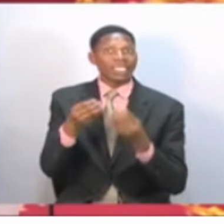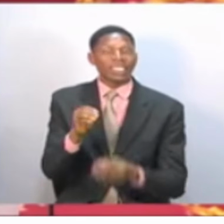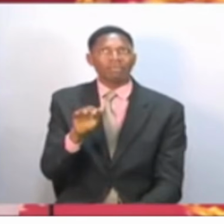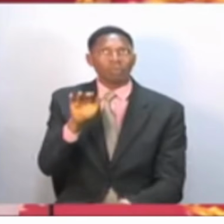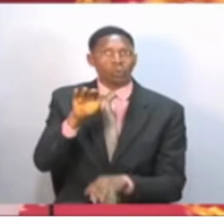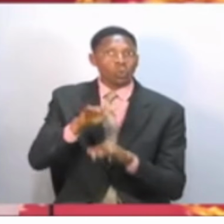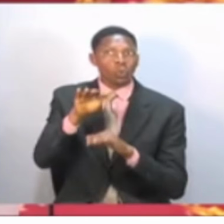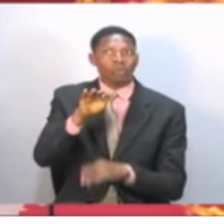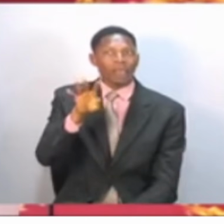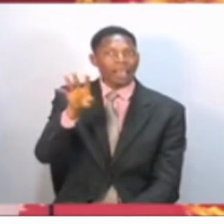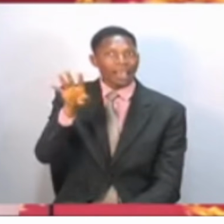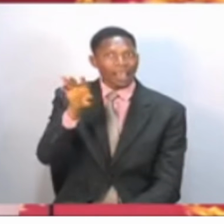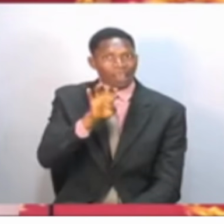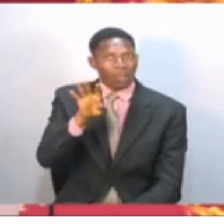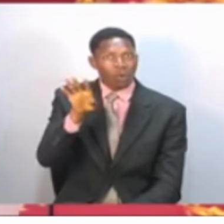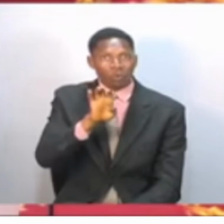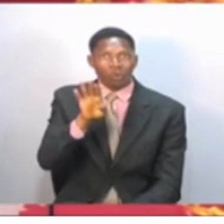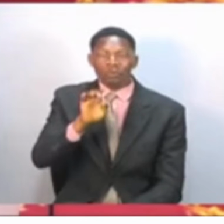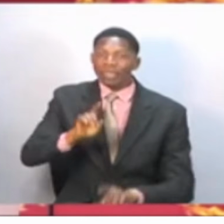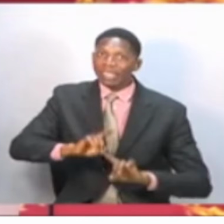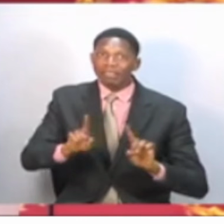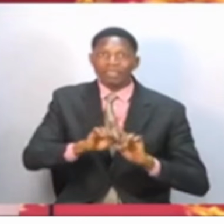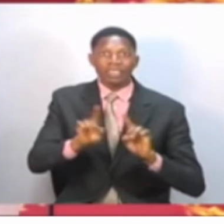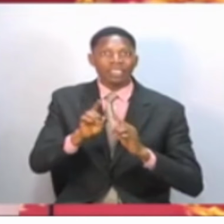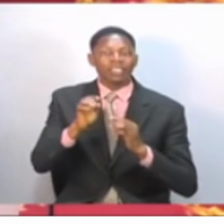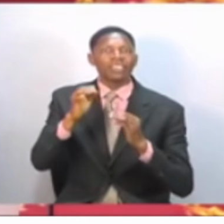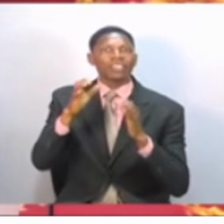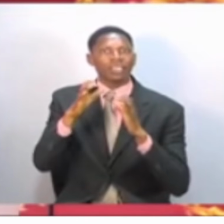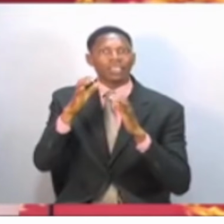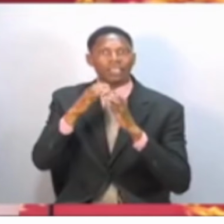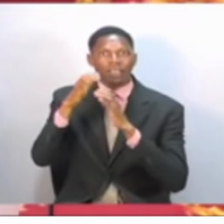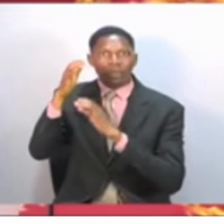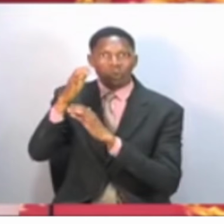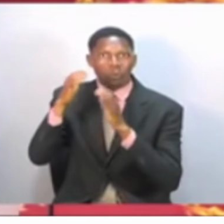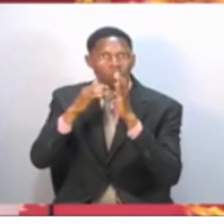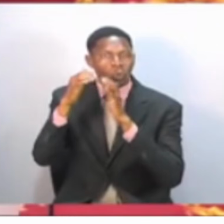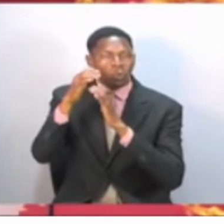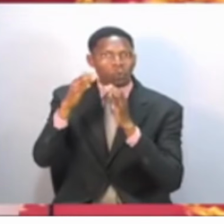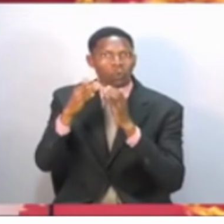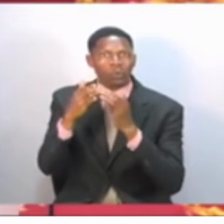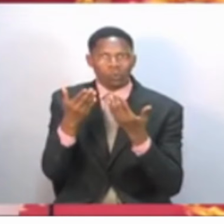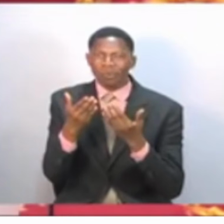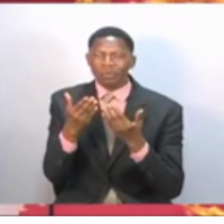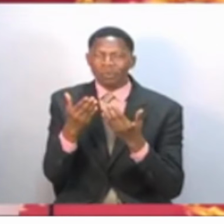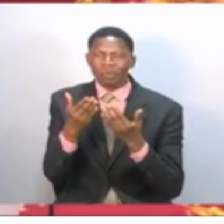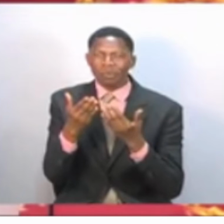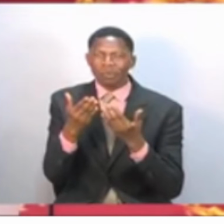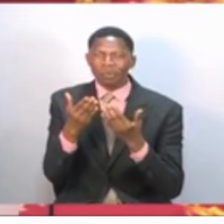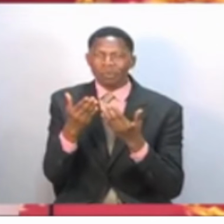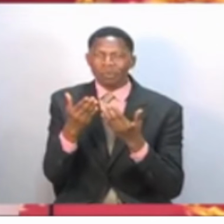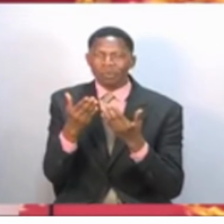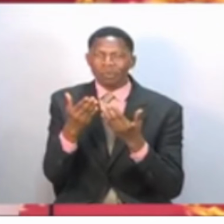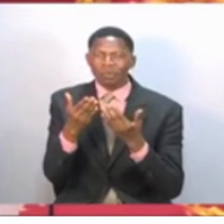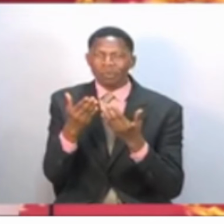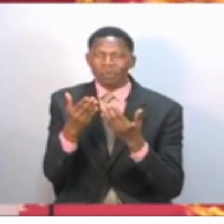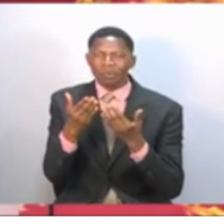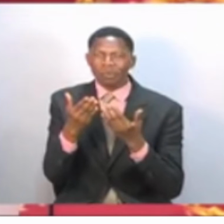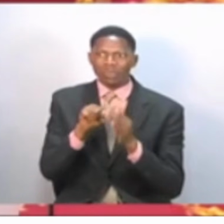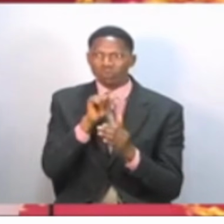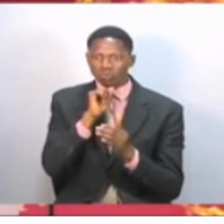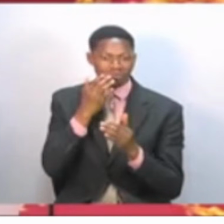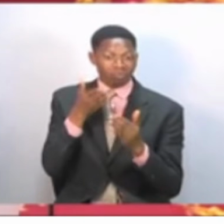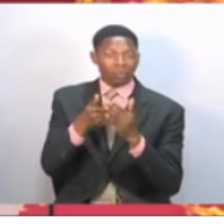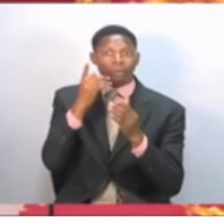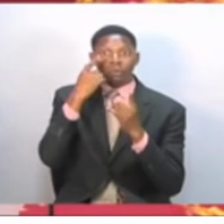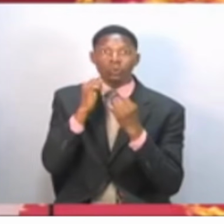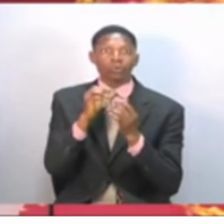400 different contracts through open competitive bidding, over 400, which is unprecedented because the record shows